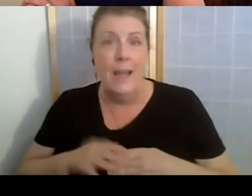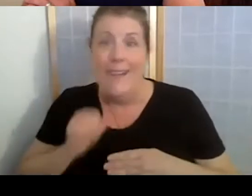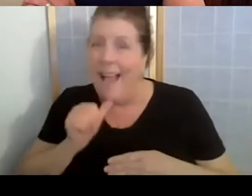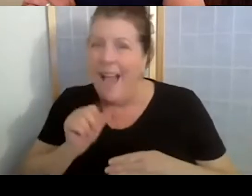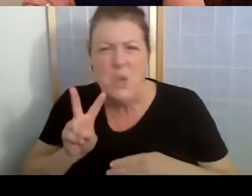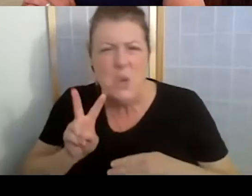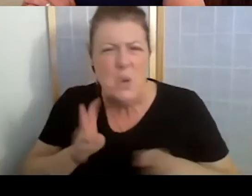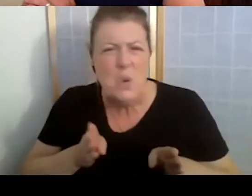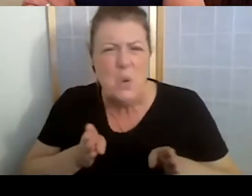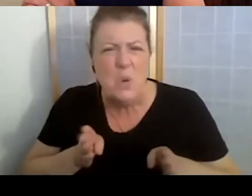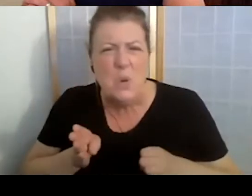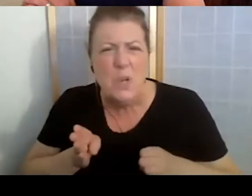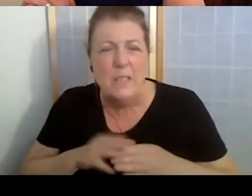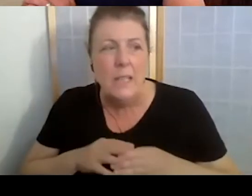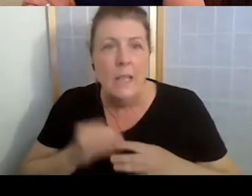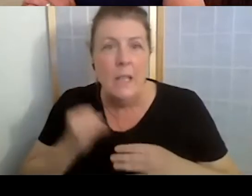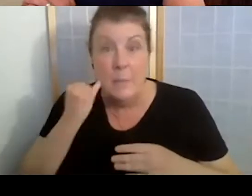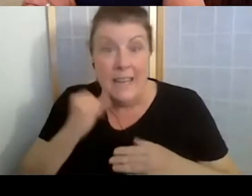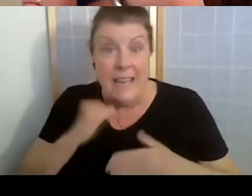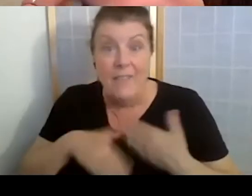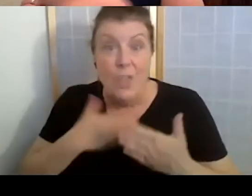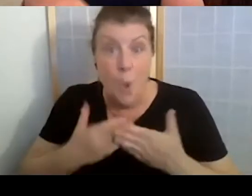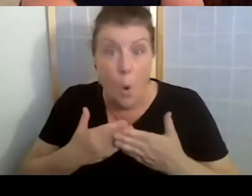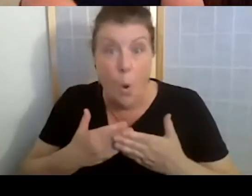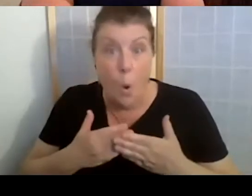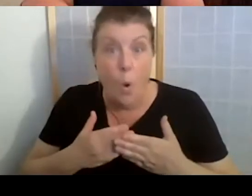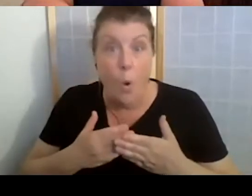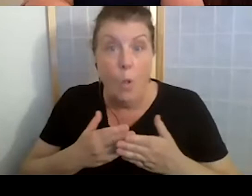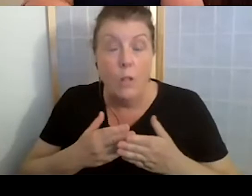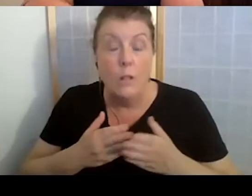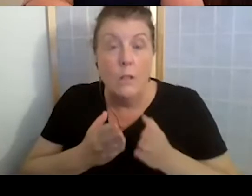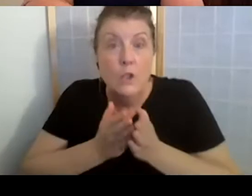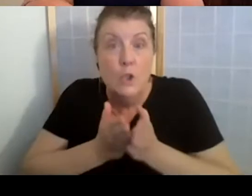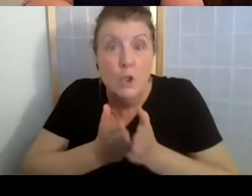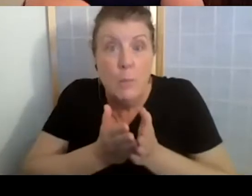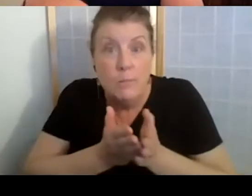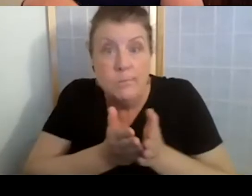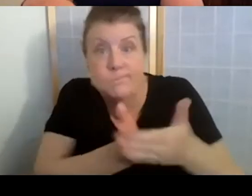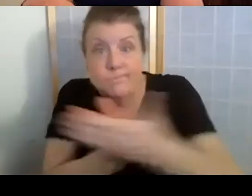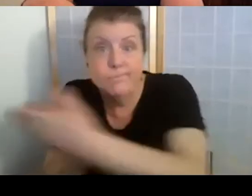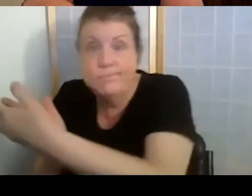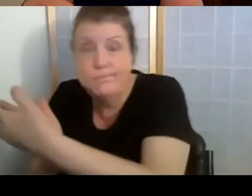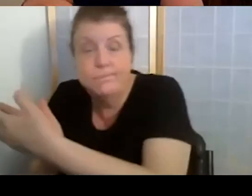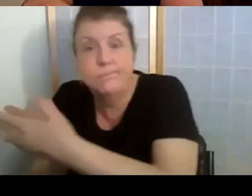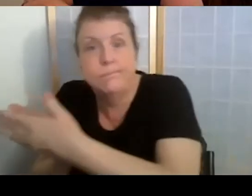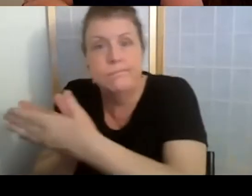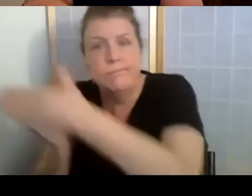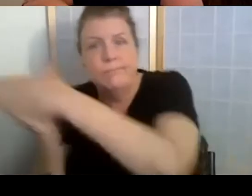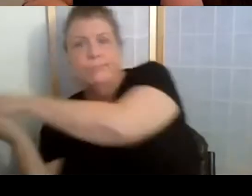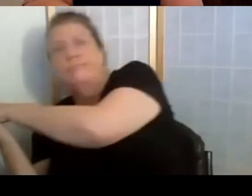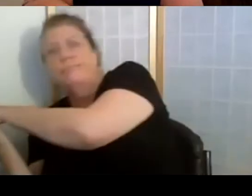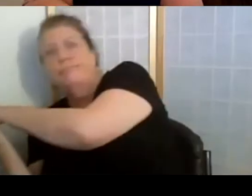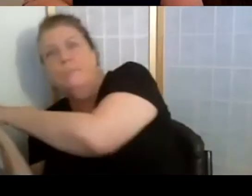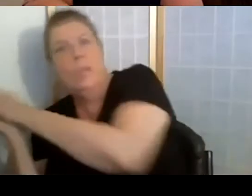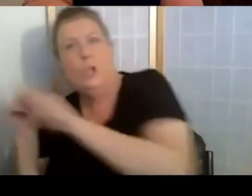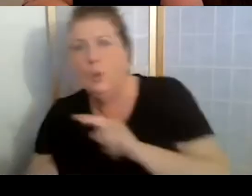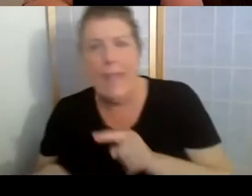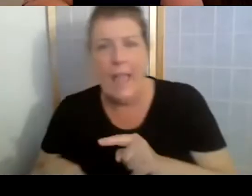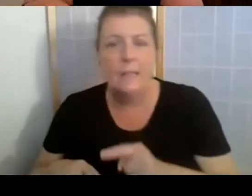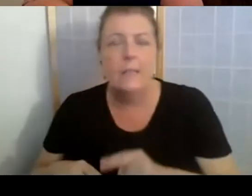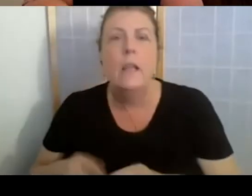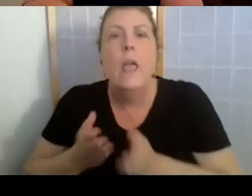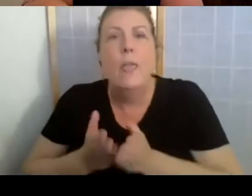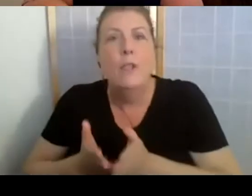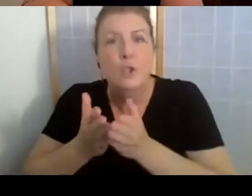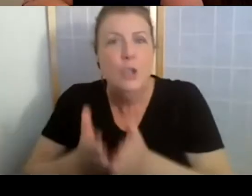whole ship turns over. You can't turn 50 degrees because democracies don't turn 50 degrees. Now, in his